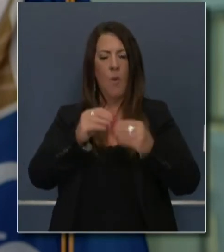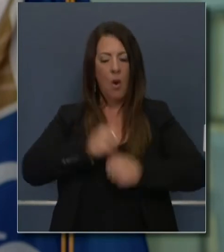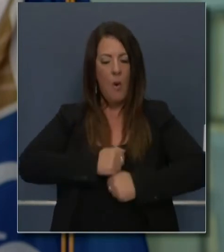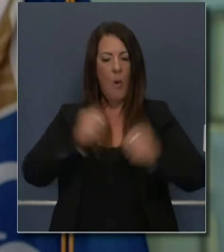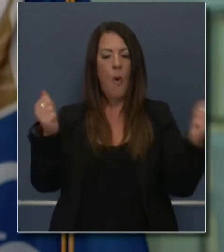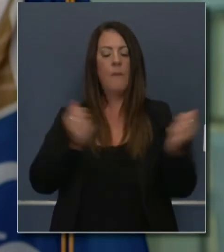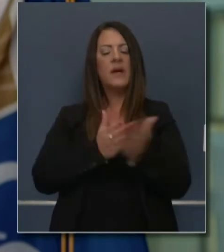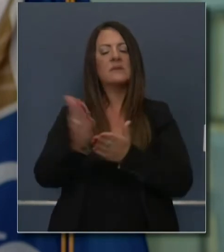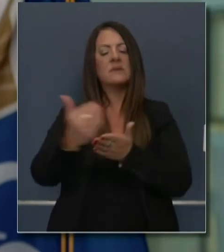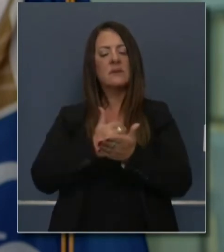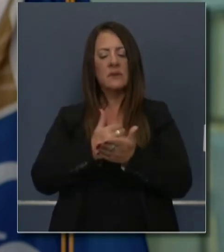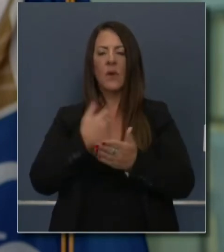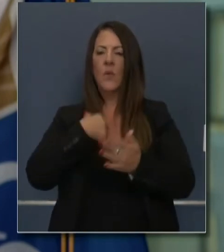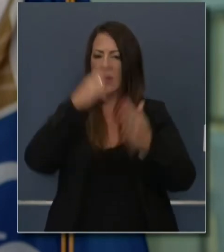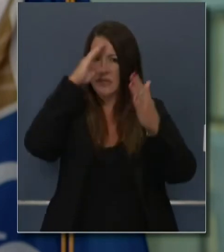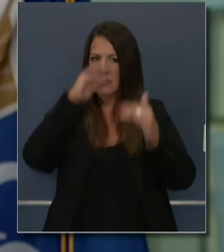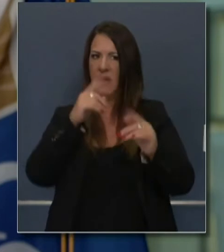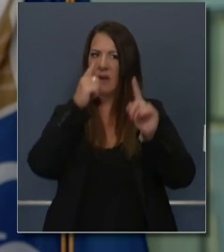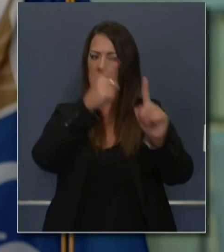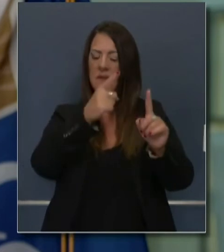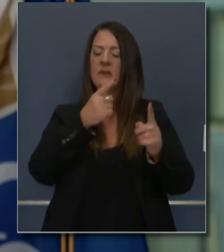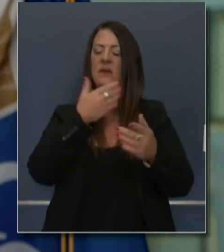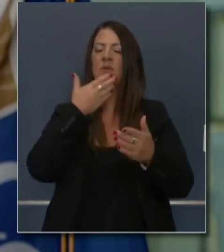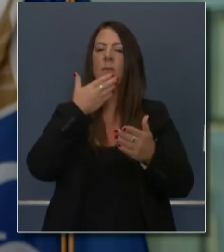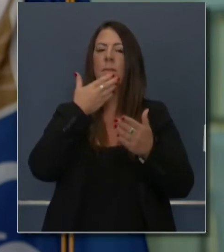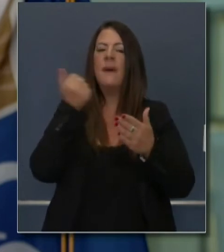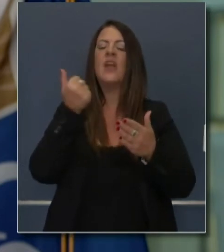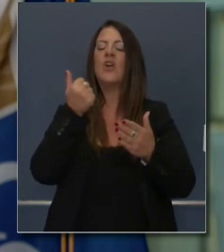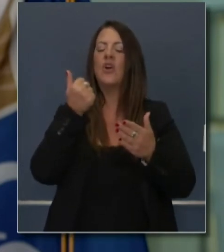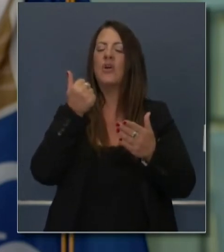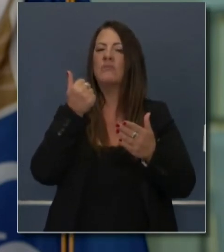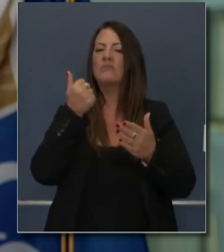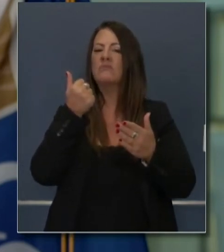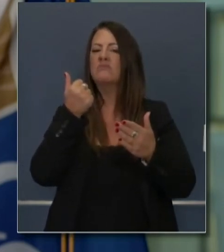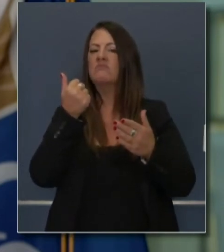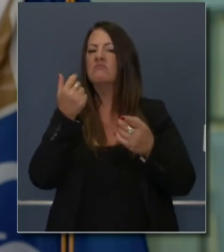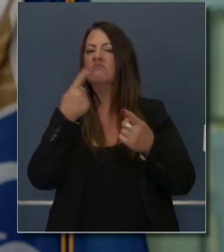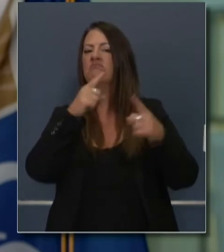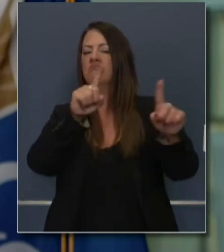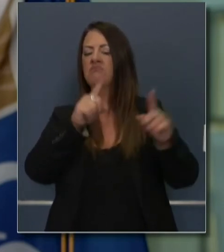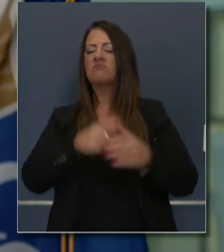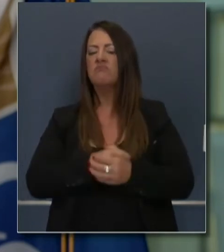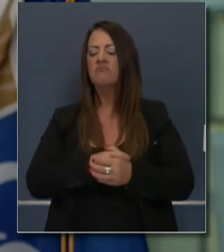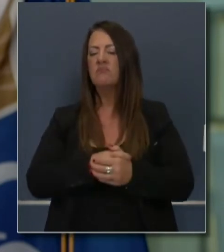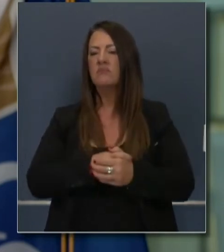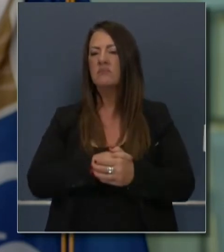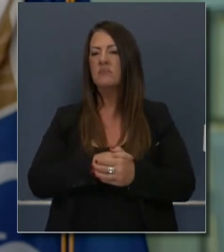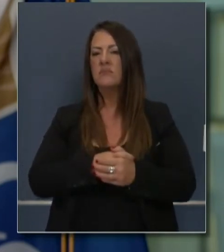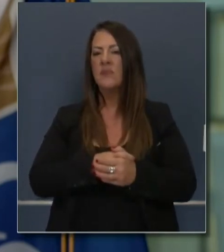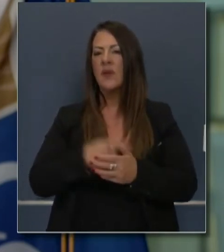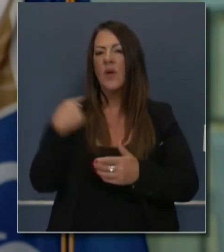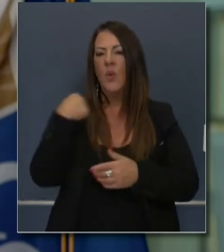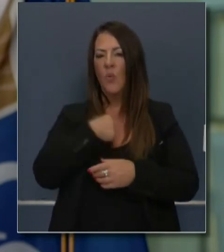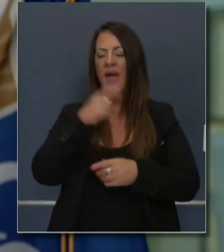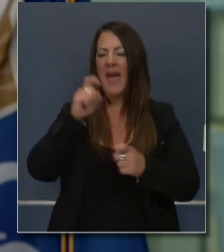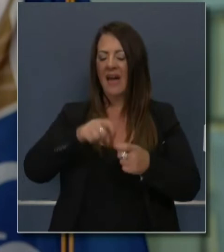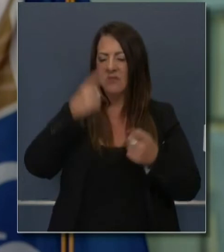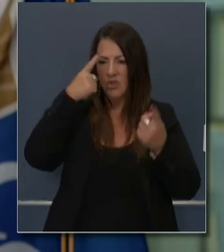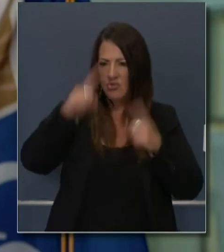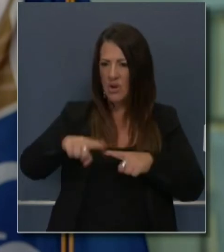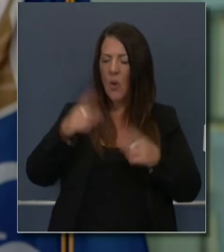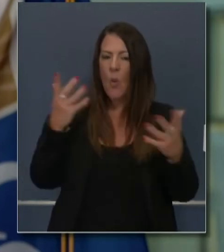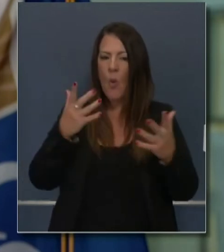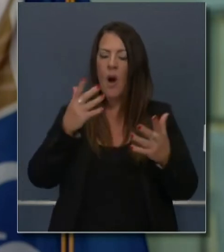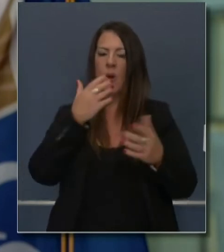we're going to expect better results. And the area where I think we can agree on that can produce demonstrable